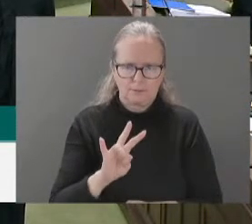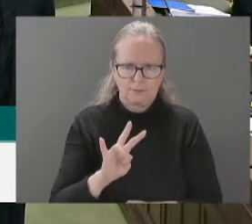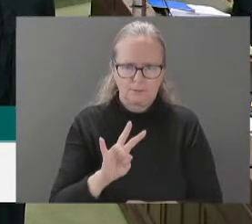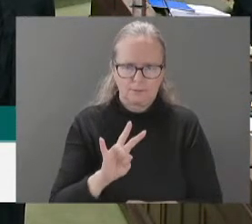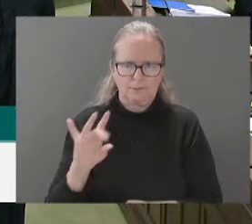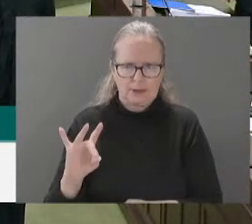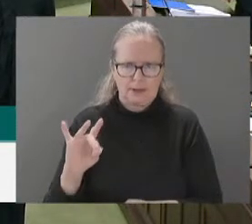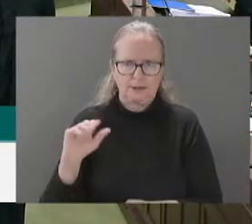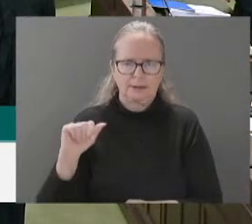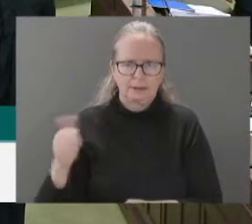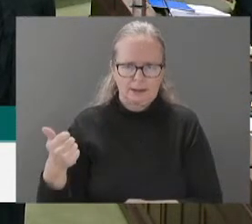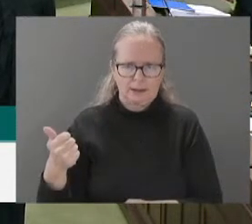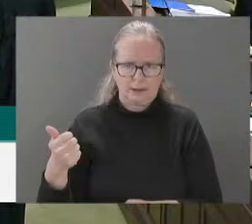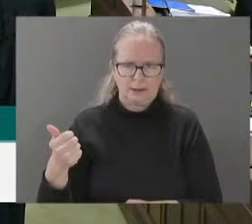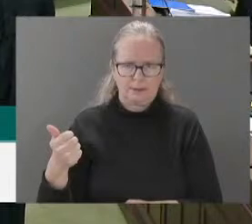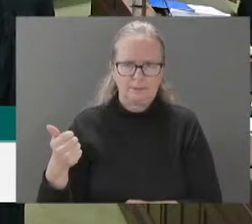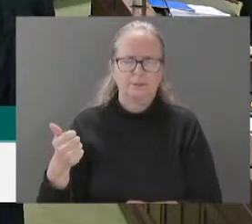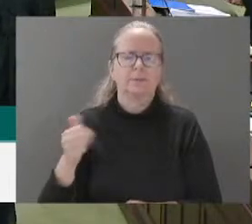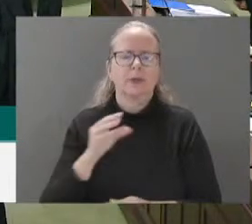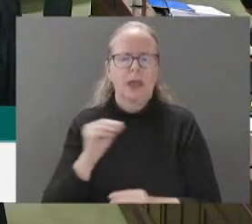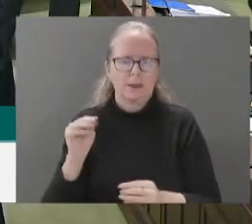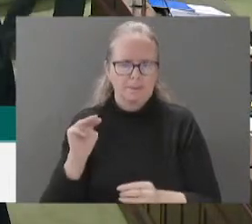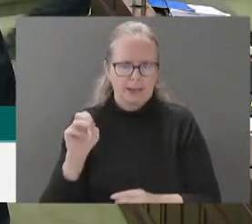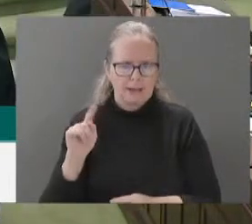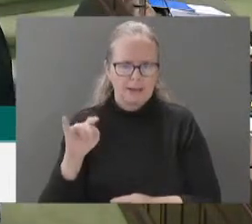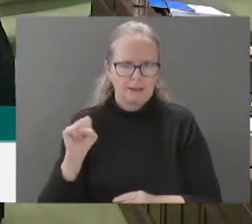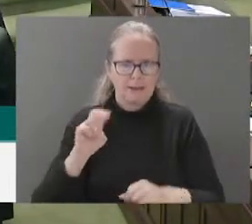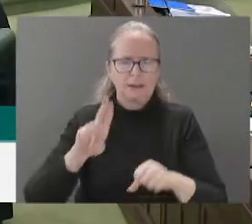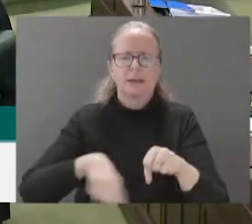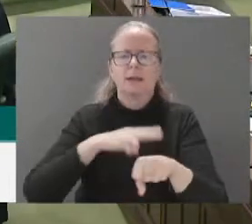nation of Alberta please be seated